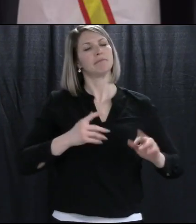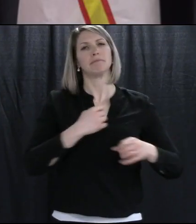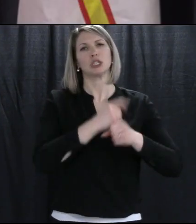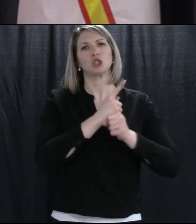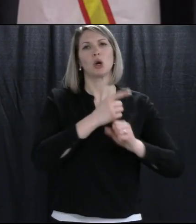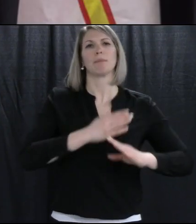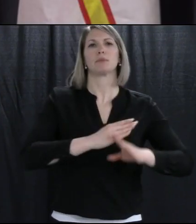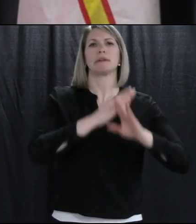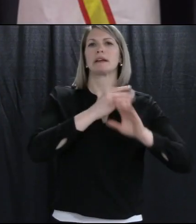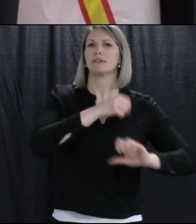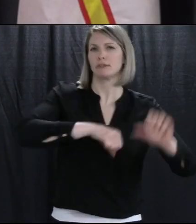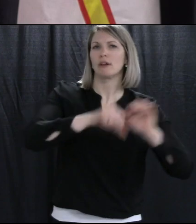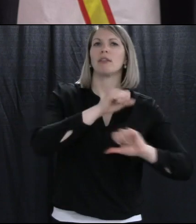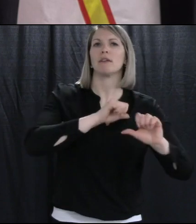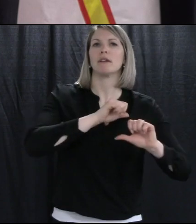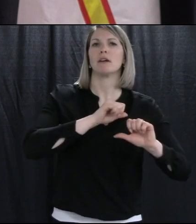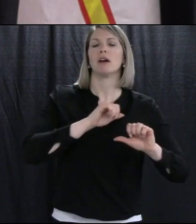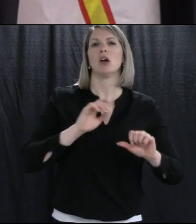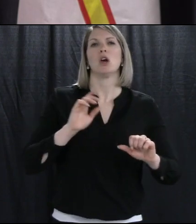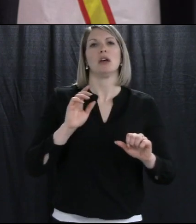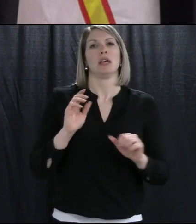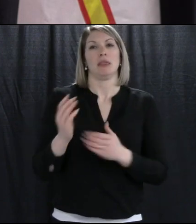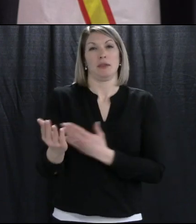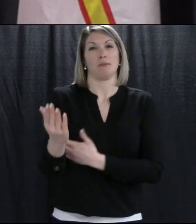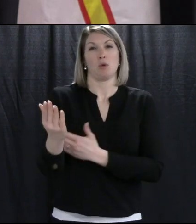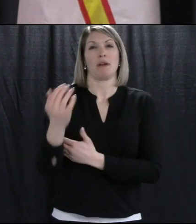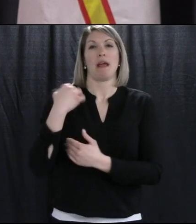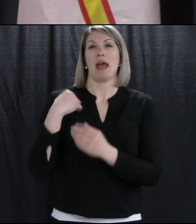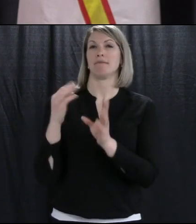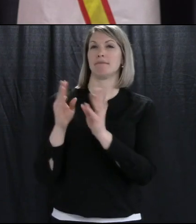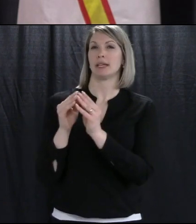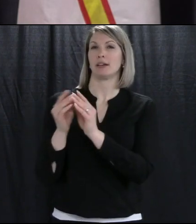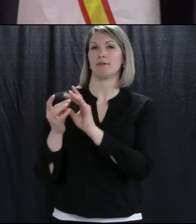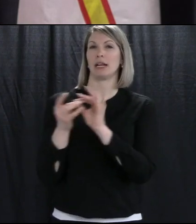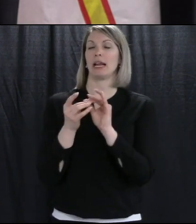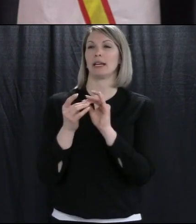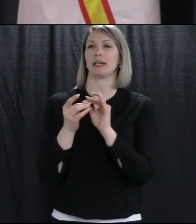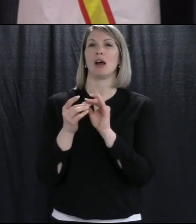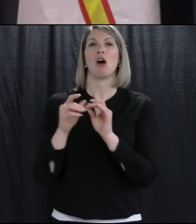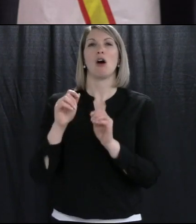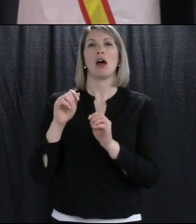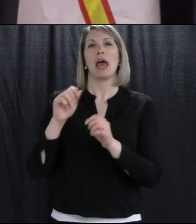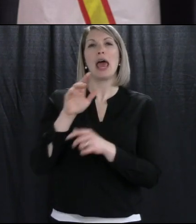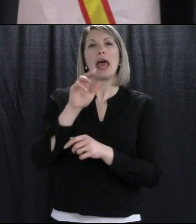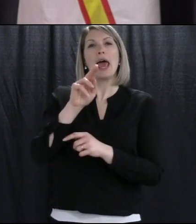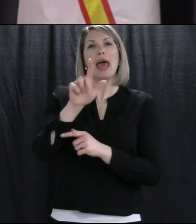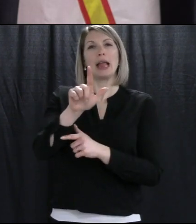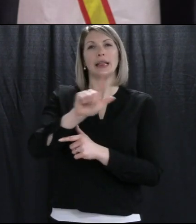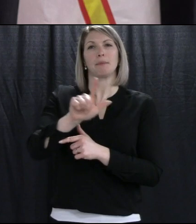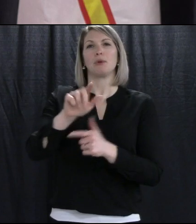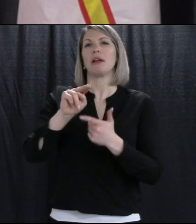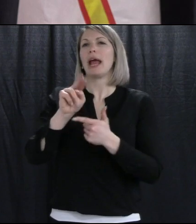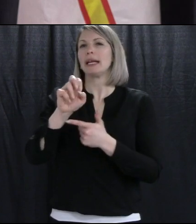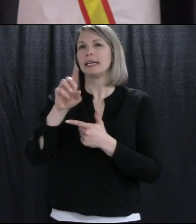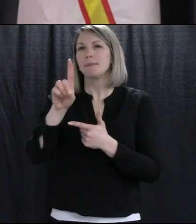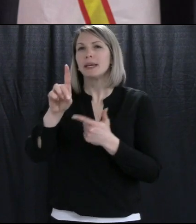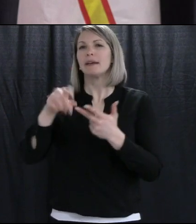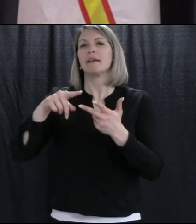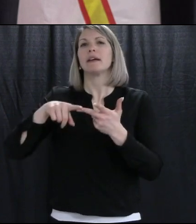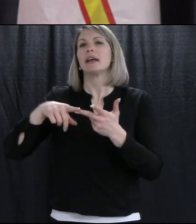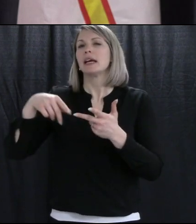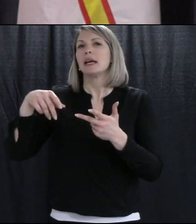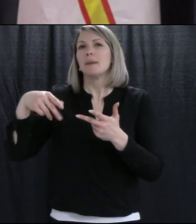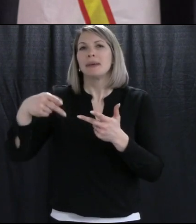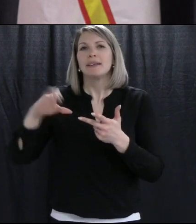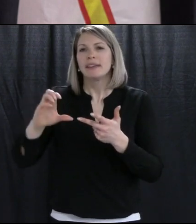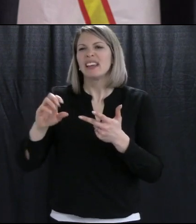this morning with our all-party committee on public health, and I think it was Chess Crosby who said we should be in a position to ready, fire, aim,